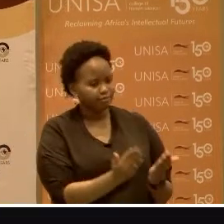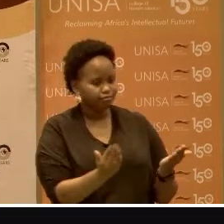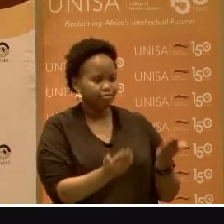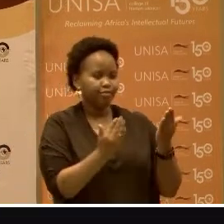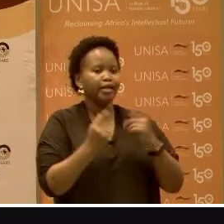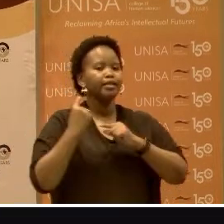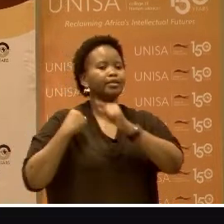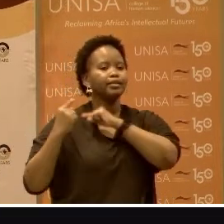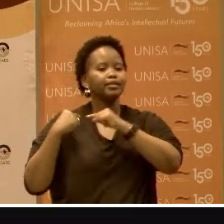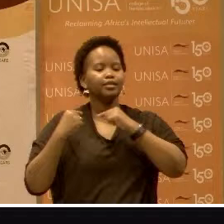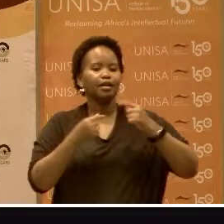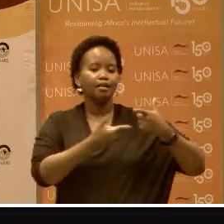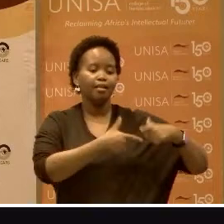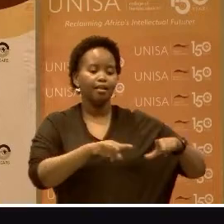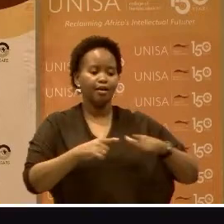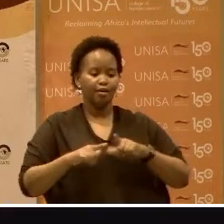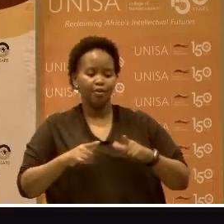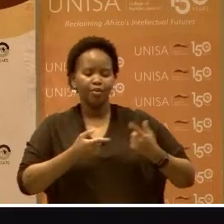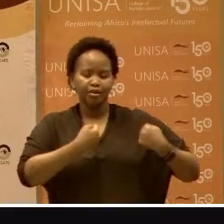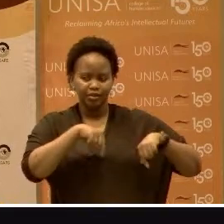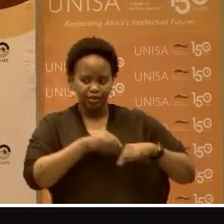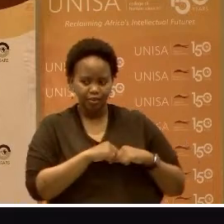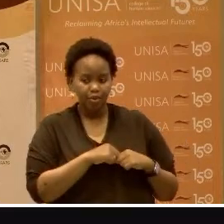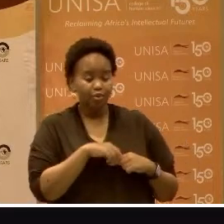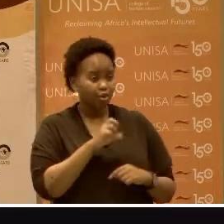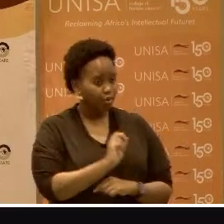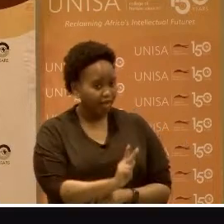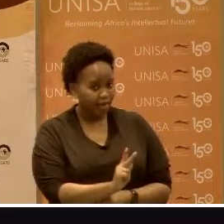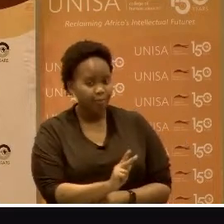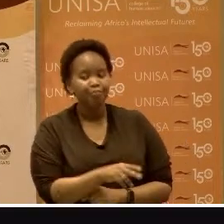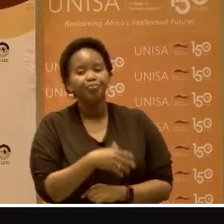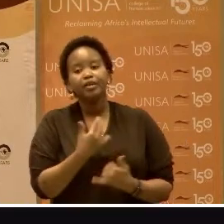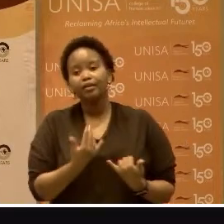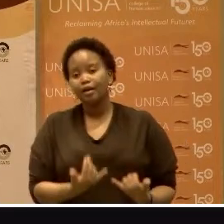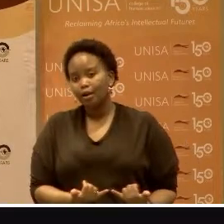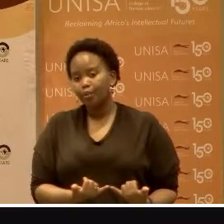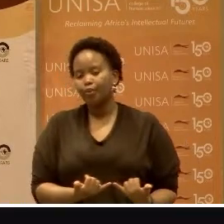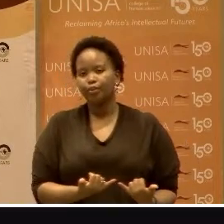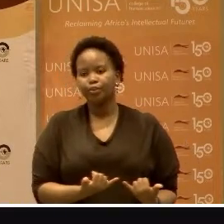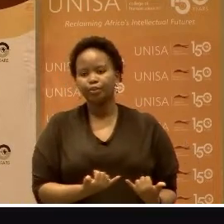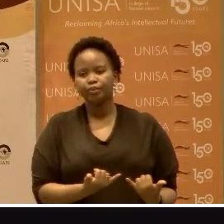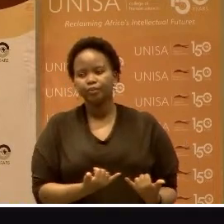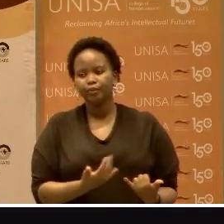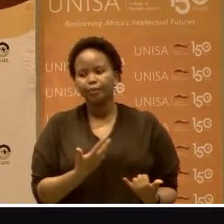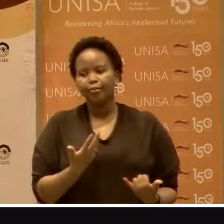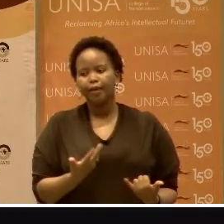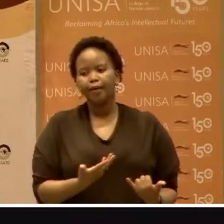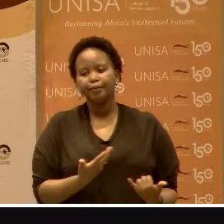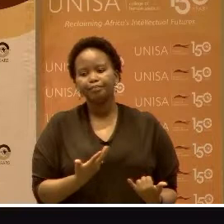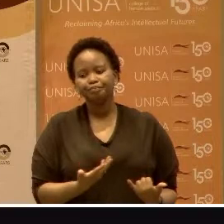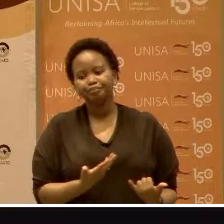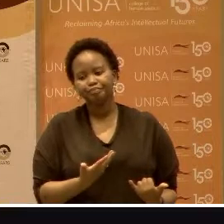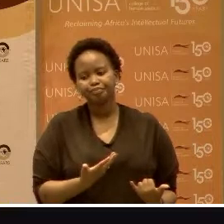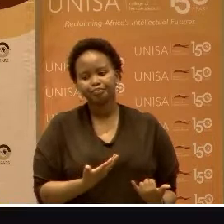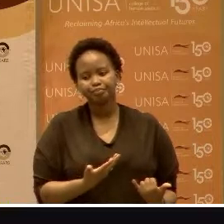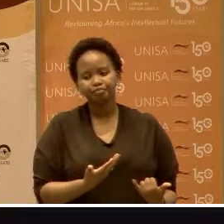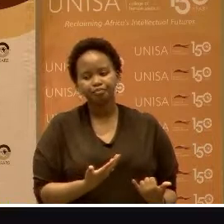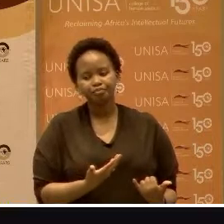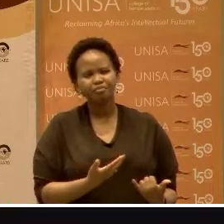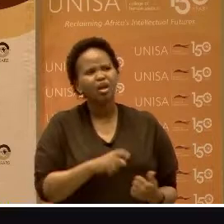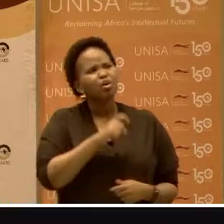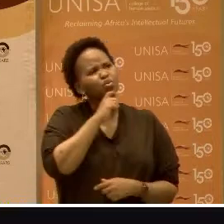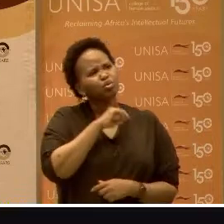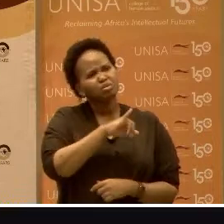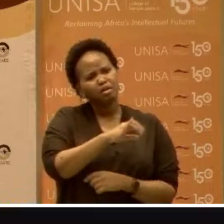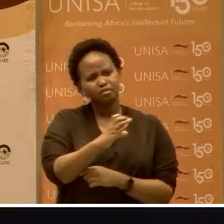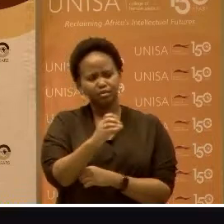of cultural practices through social media. Okay, now thanks to the revolution of ICT that brought about